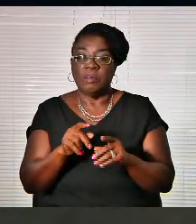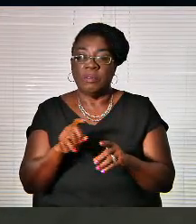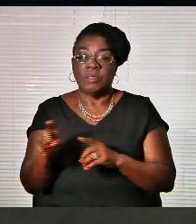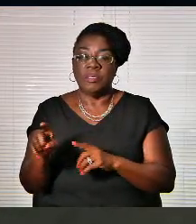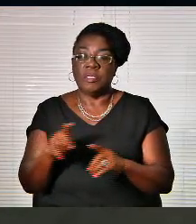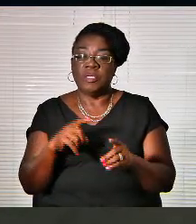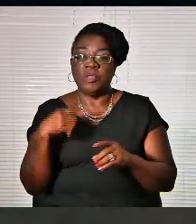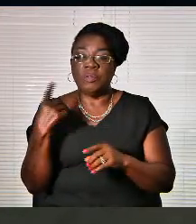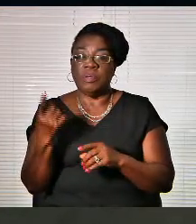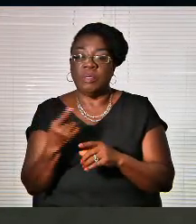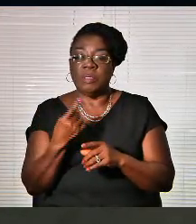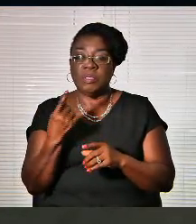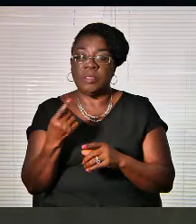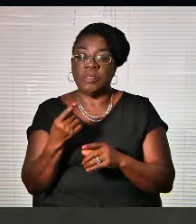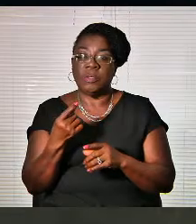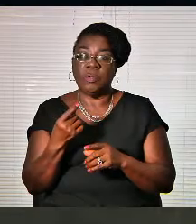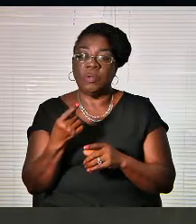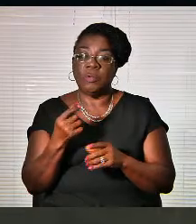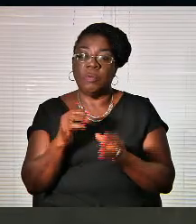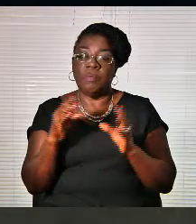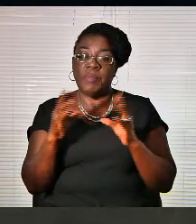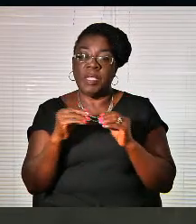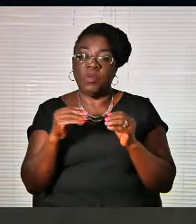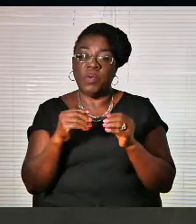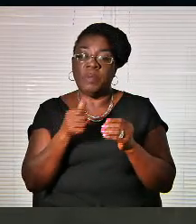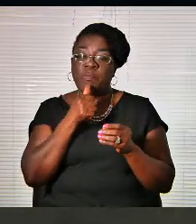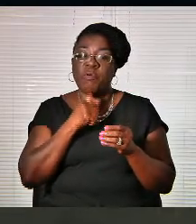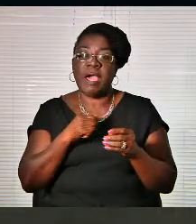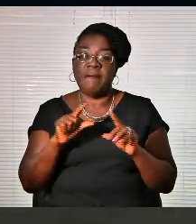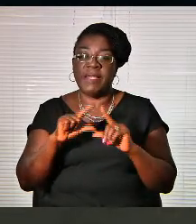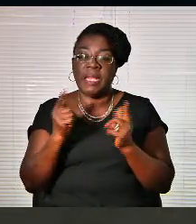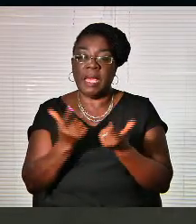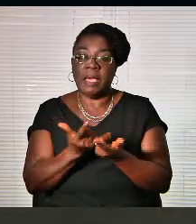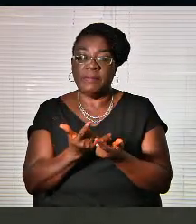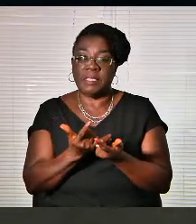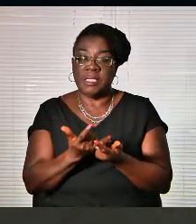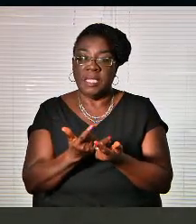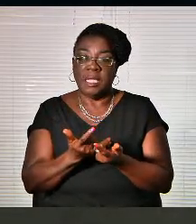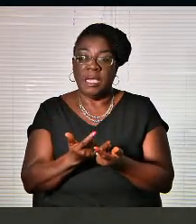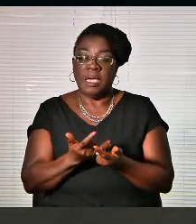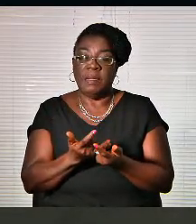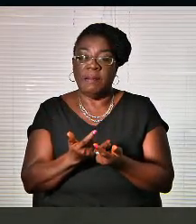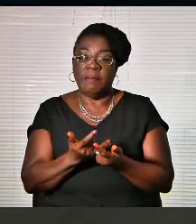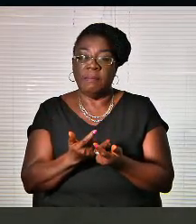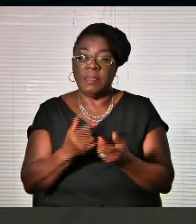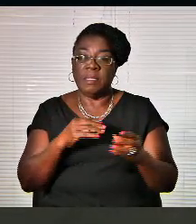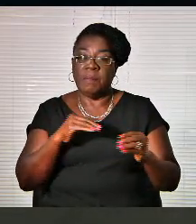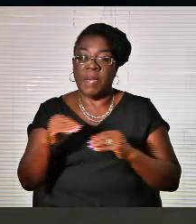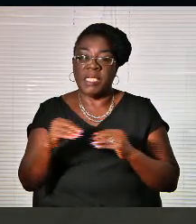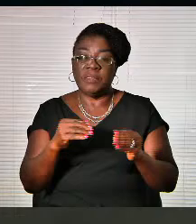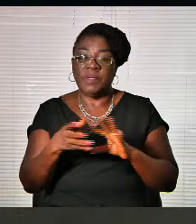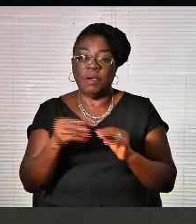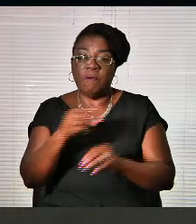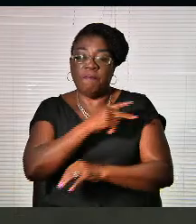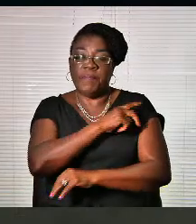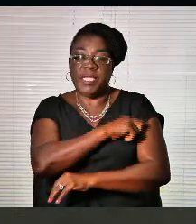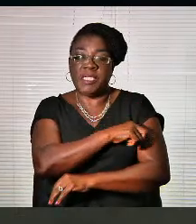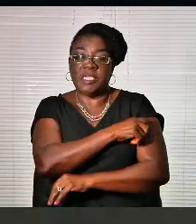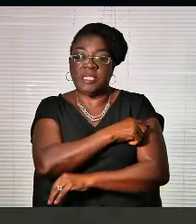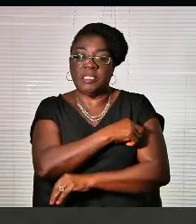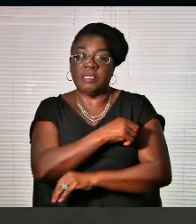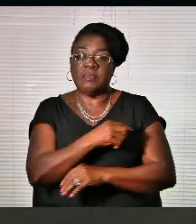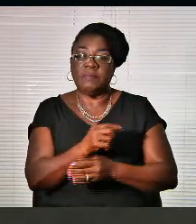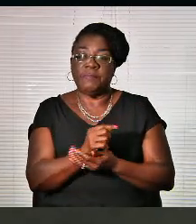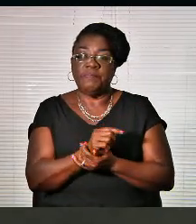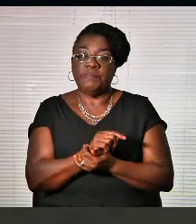also have an issue with private labs and testing facilities and their reporting and management of patients? And please forgive the loaded